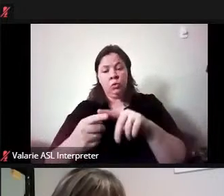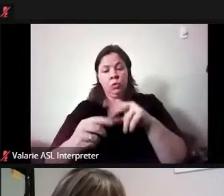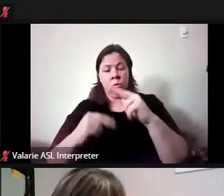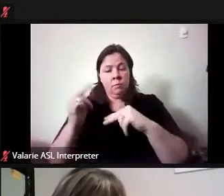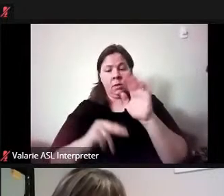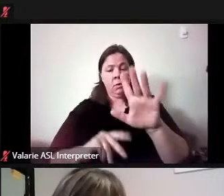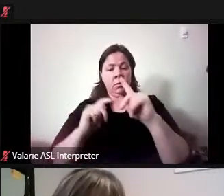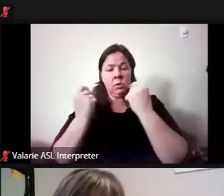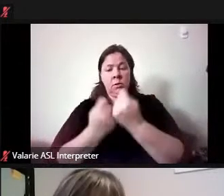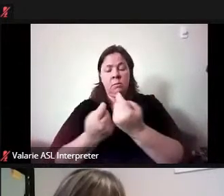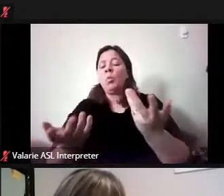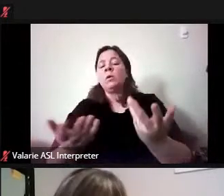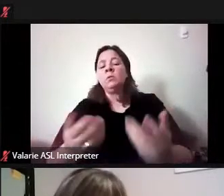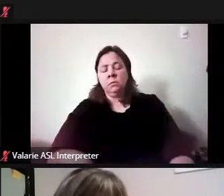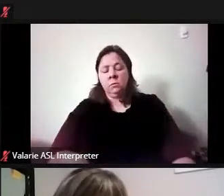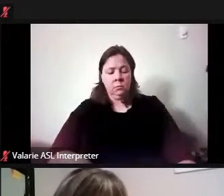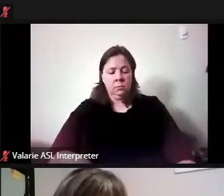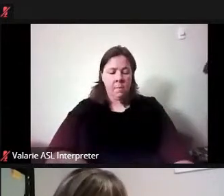their teams?